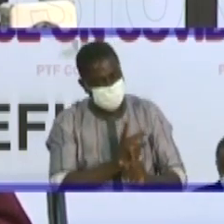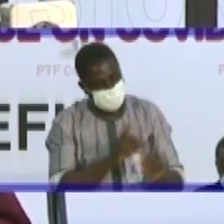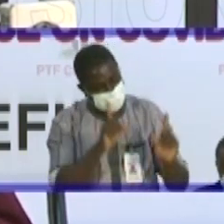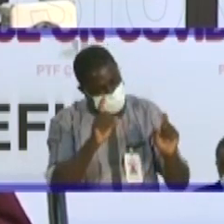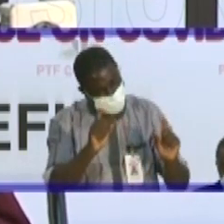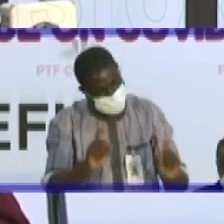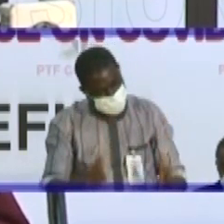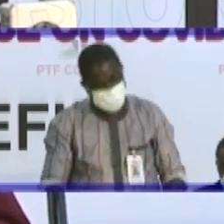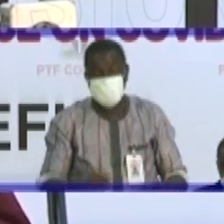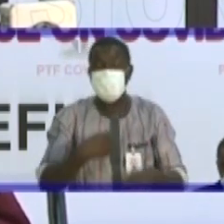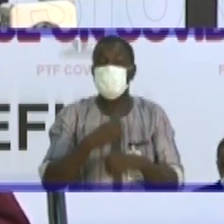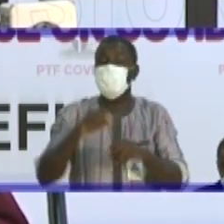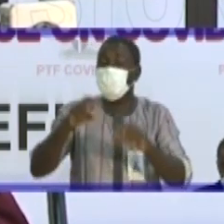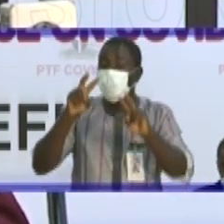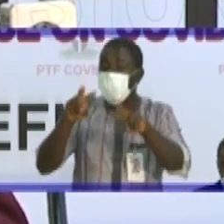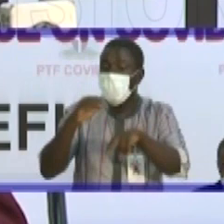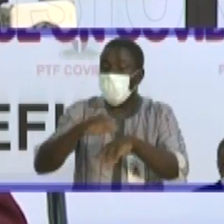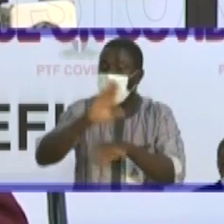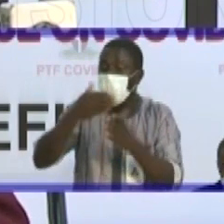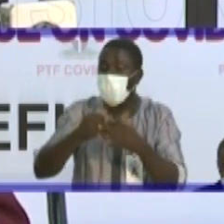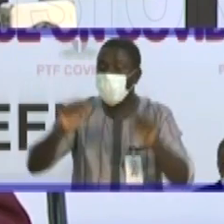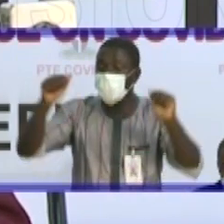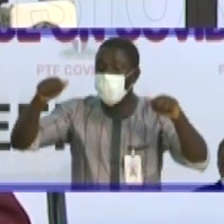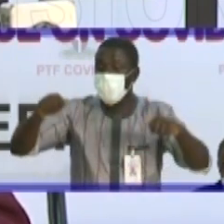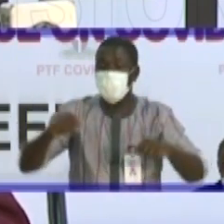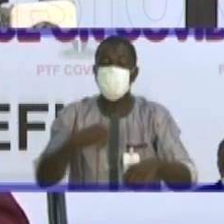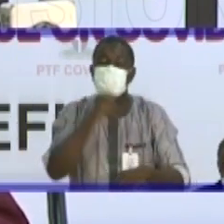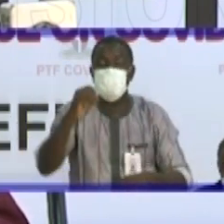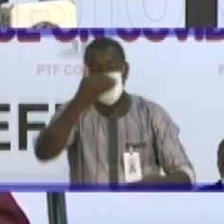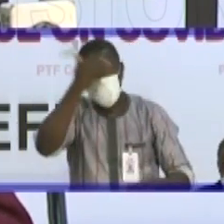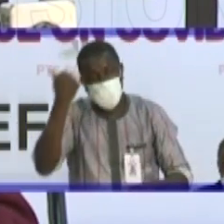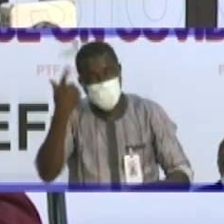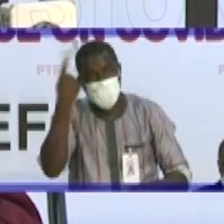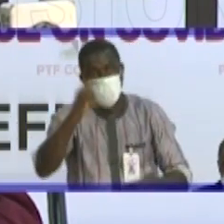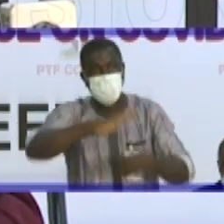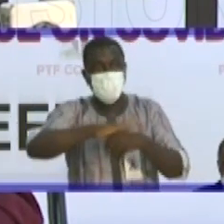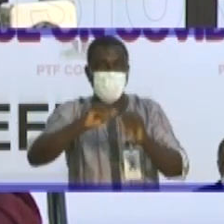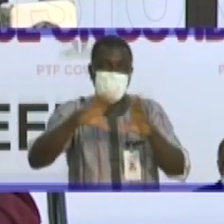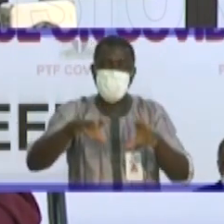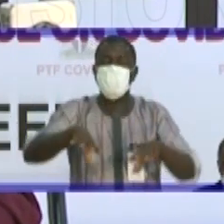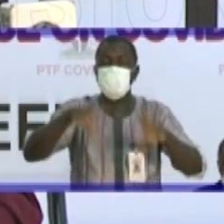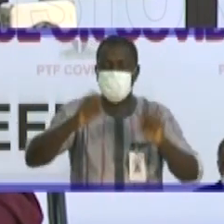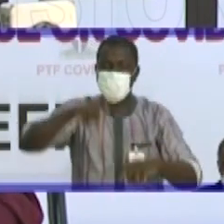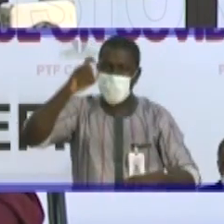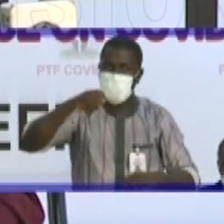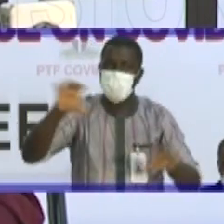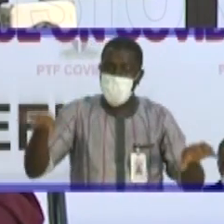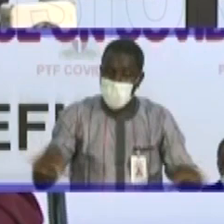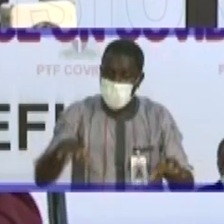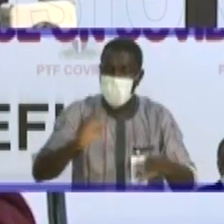all the possibilities, not to forget the corona and take necessary action on that. Yes, it does